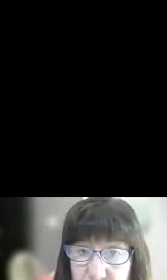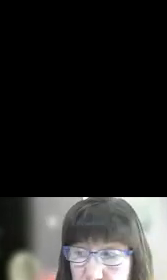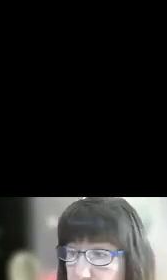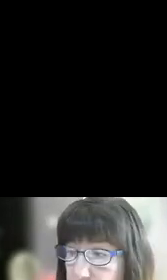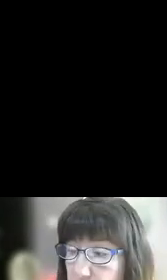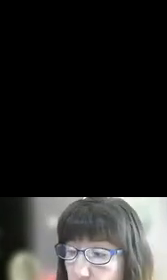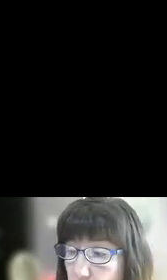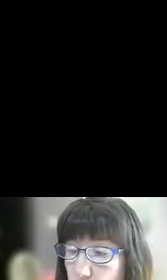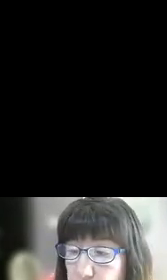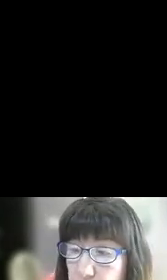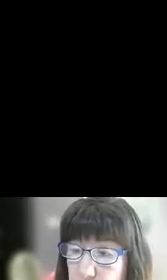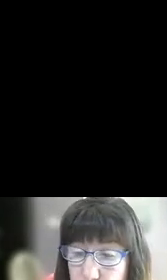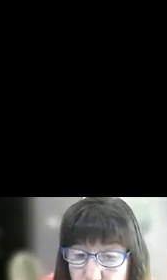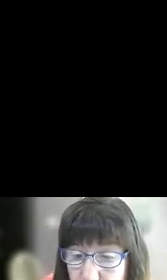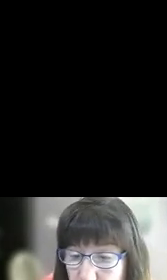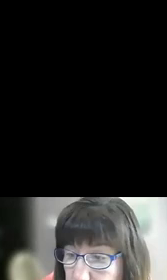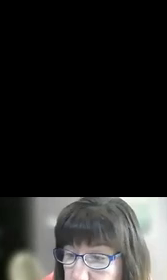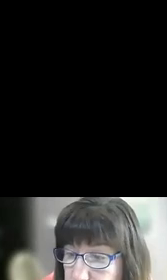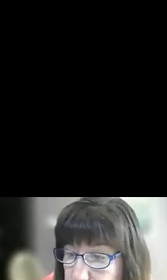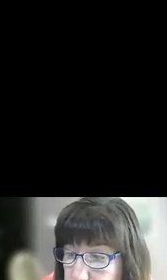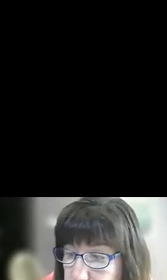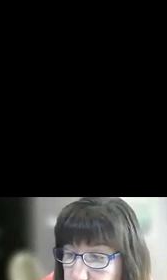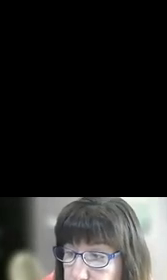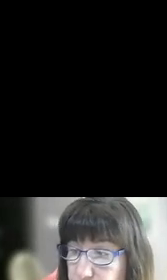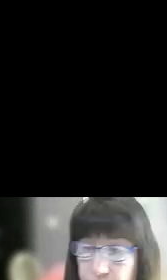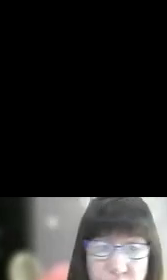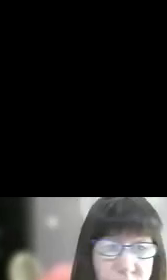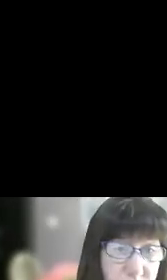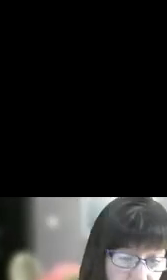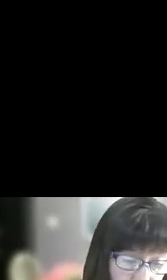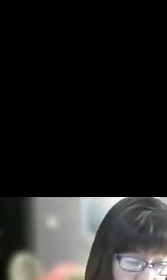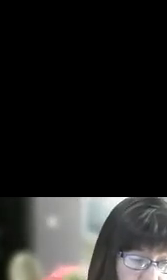just for interest or for a future career.